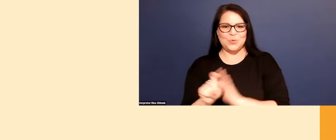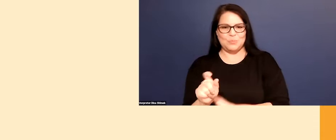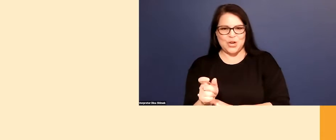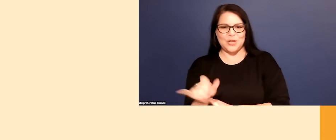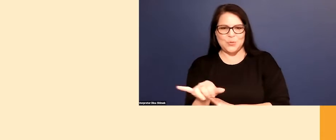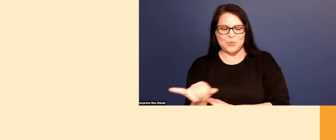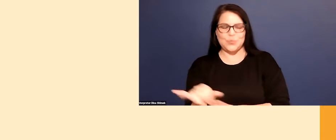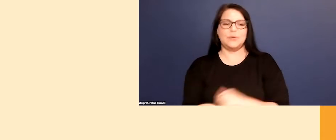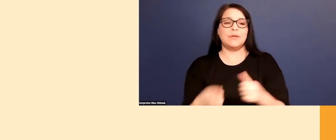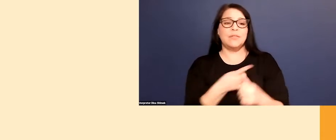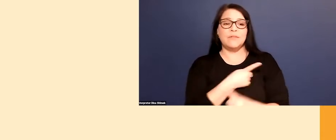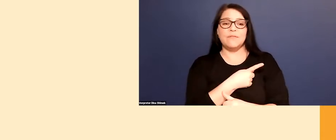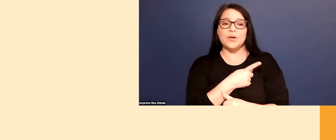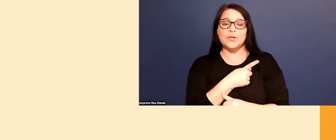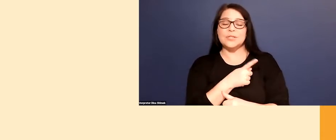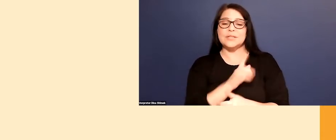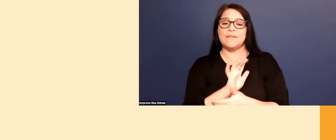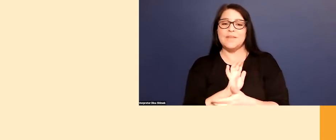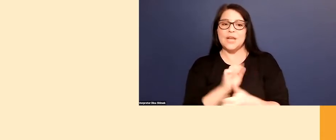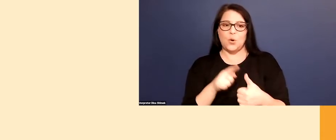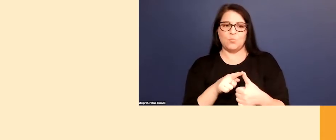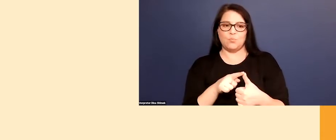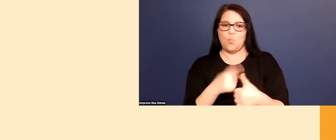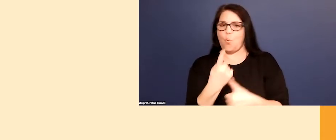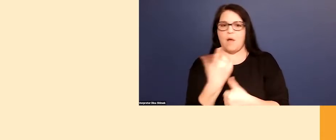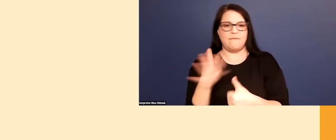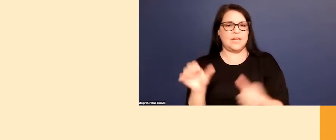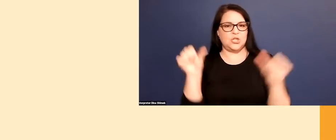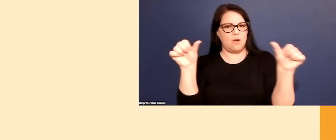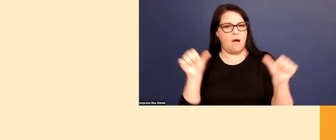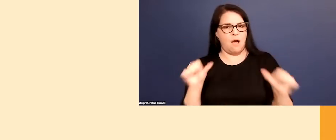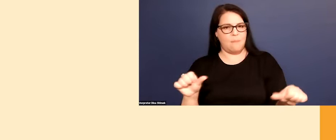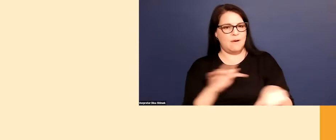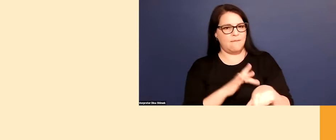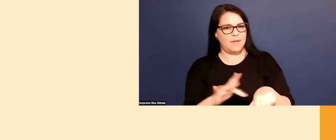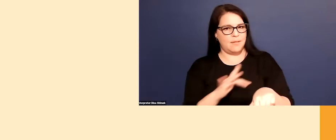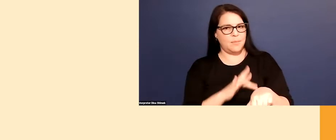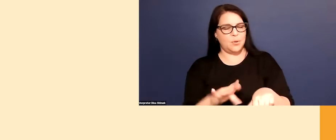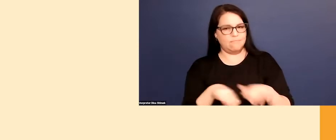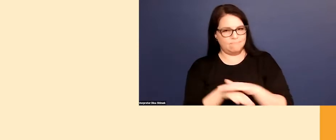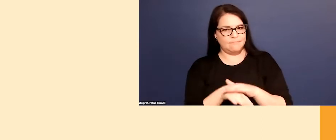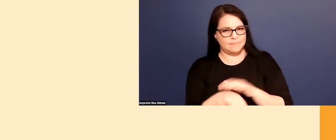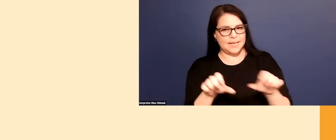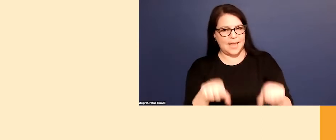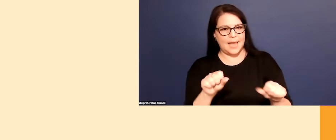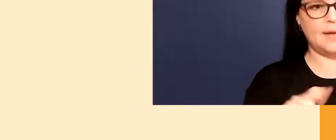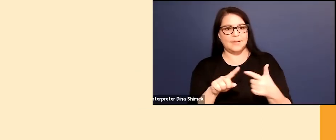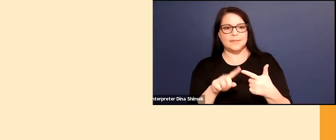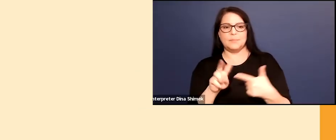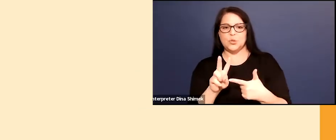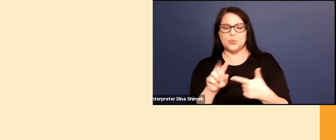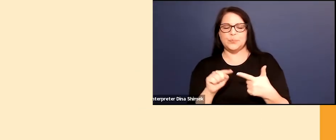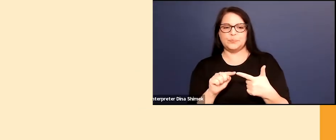Now, the first video for training 1 is done and up and available. Training number